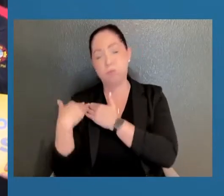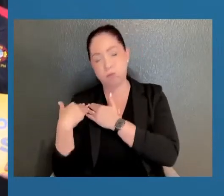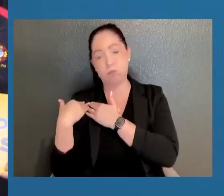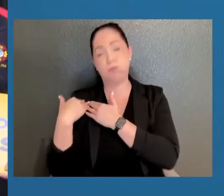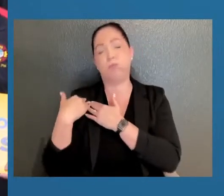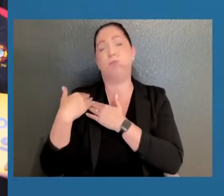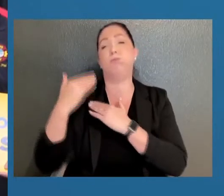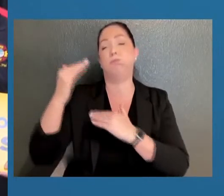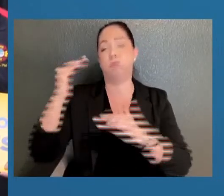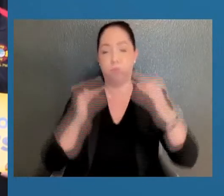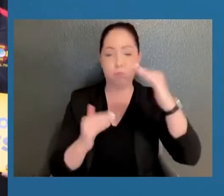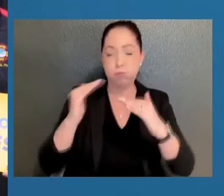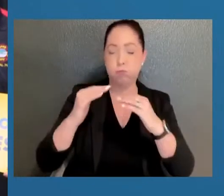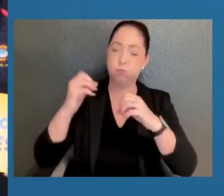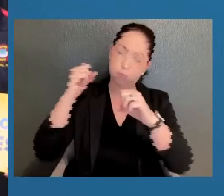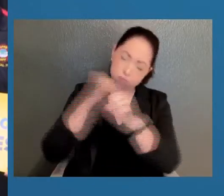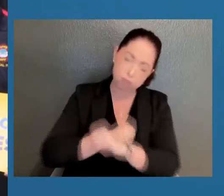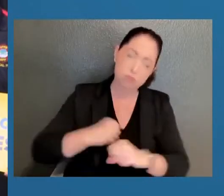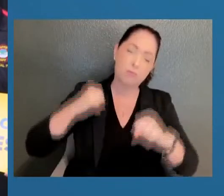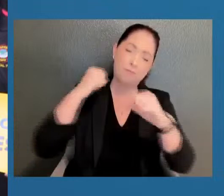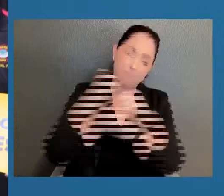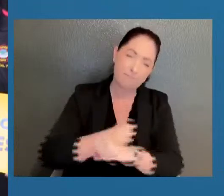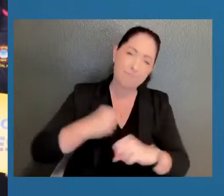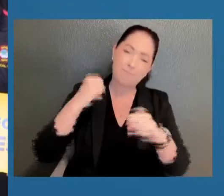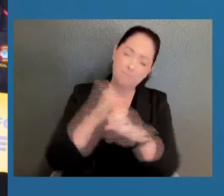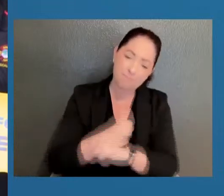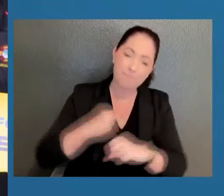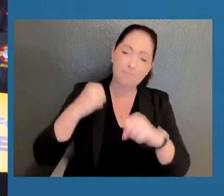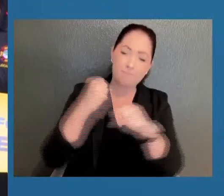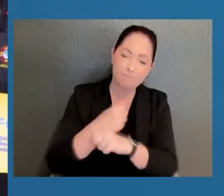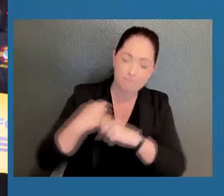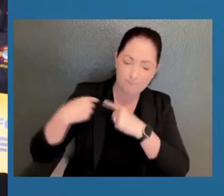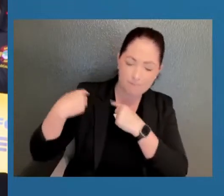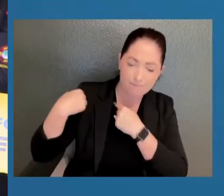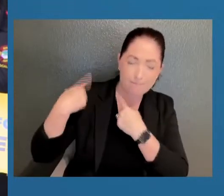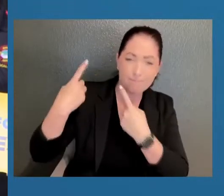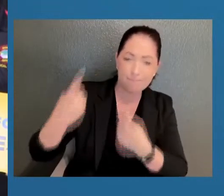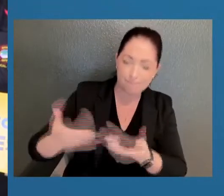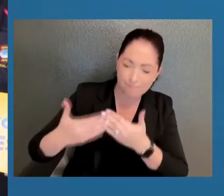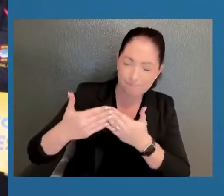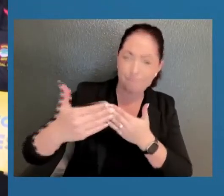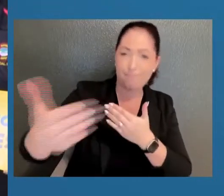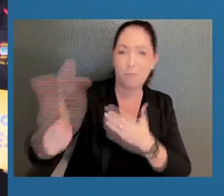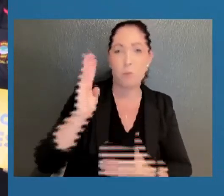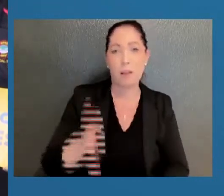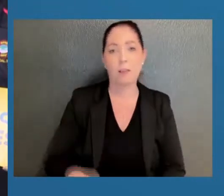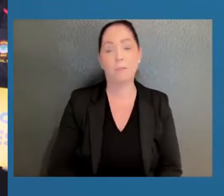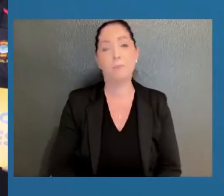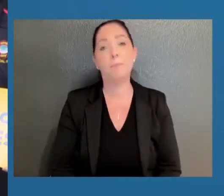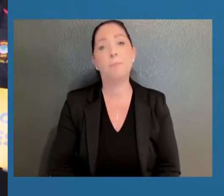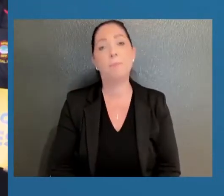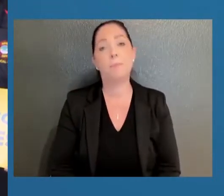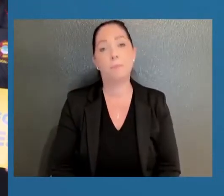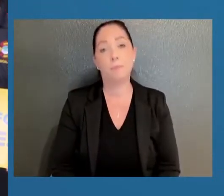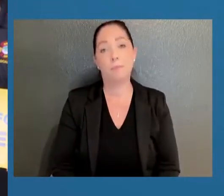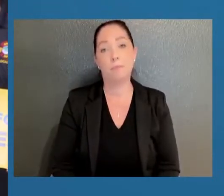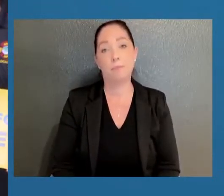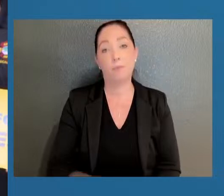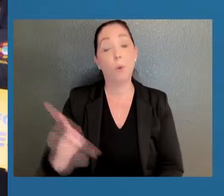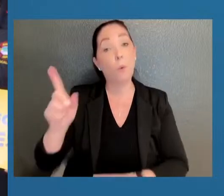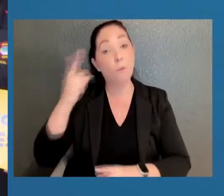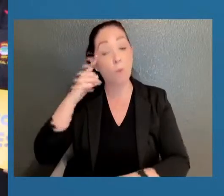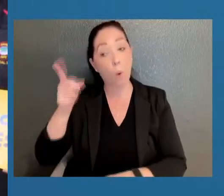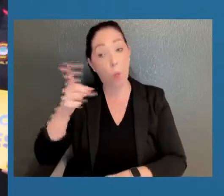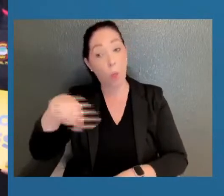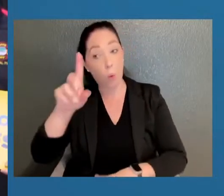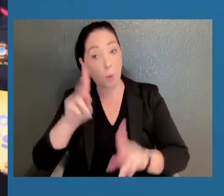stopped fighting for what is right. So from the legacy of those who were enslaved in this region and